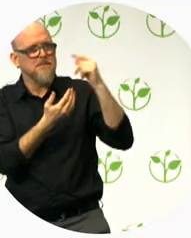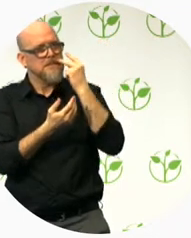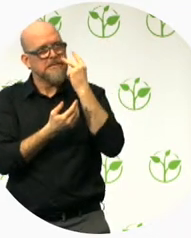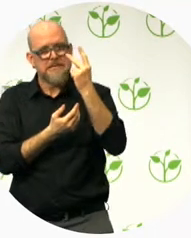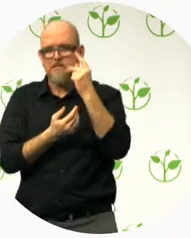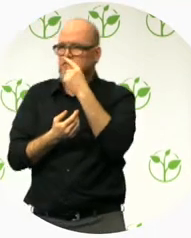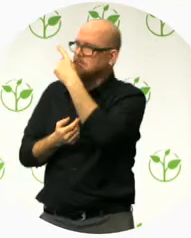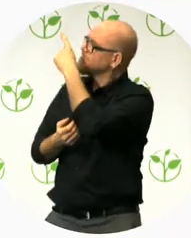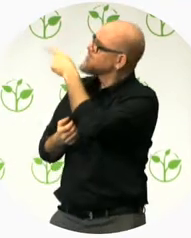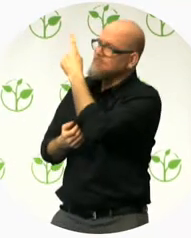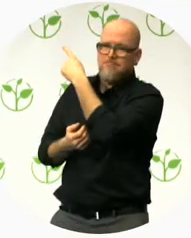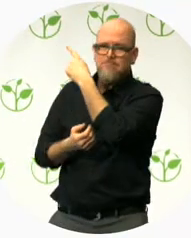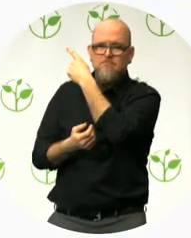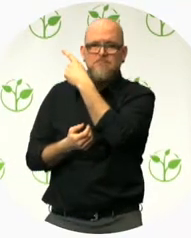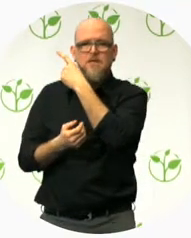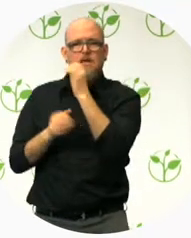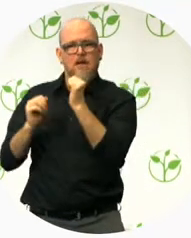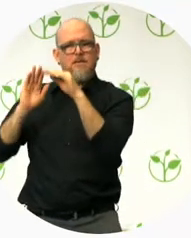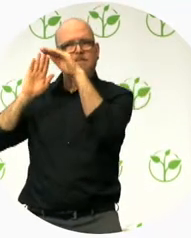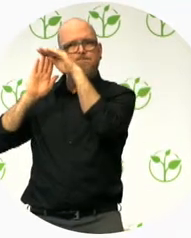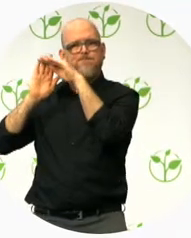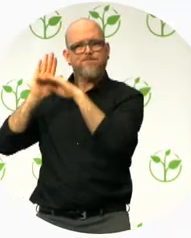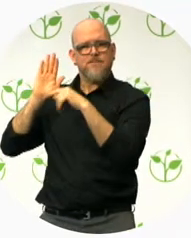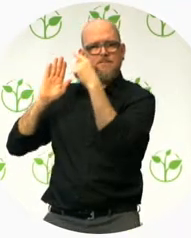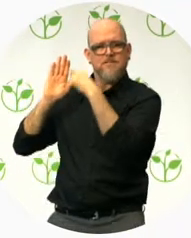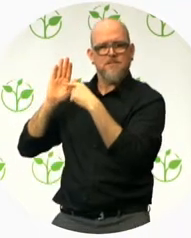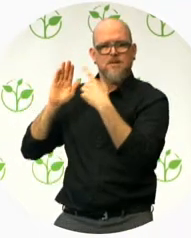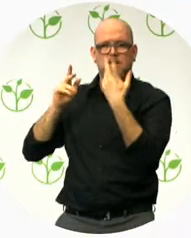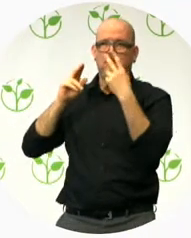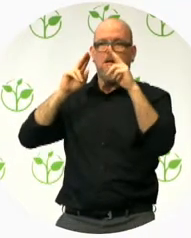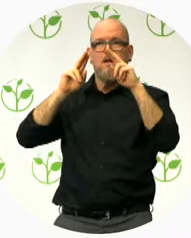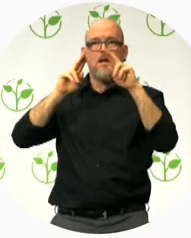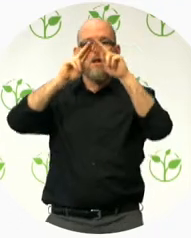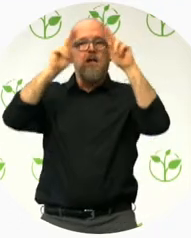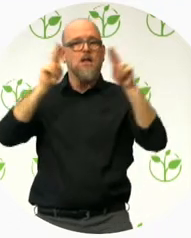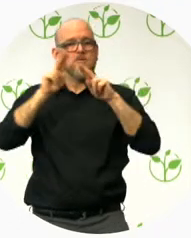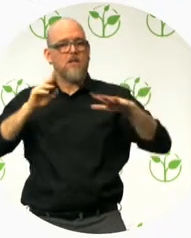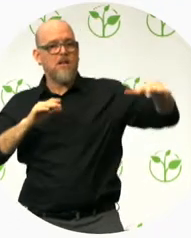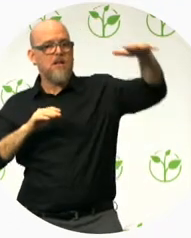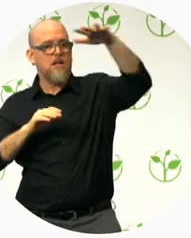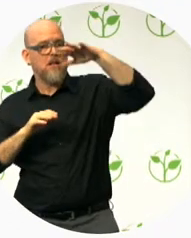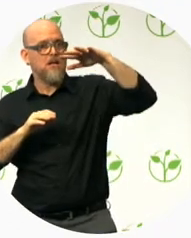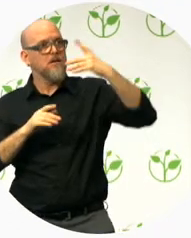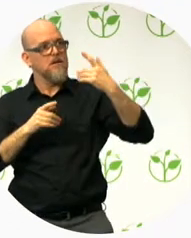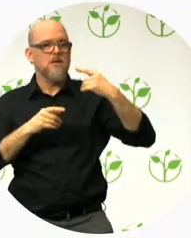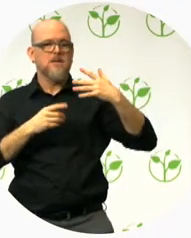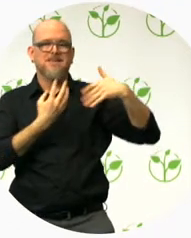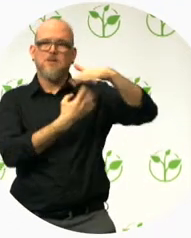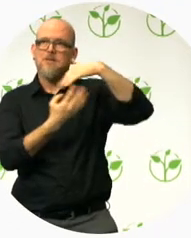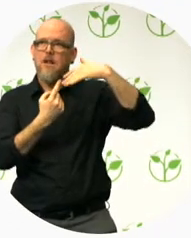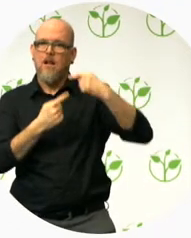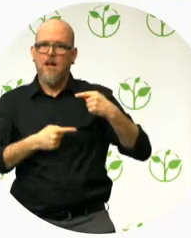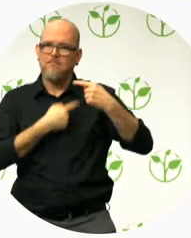I'm showing right now, international cooperation for social development, inequalities, poverty